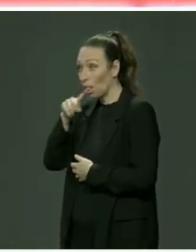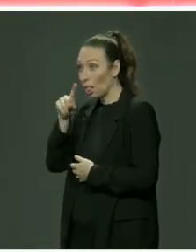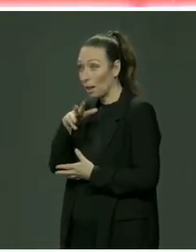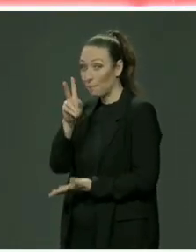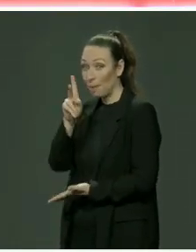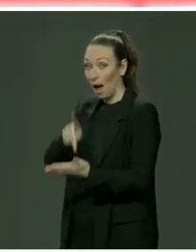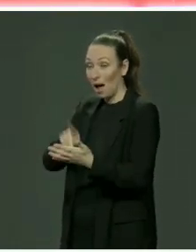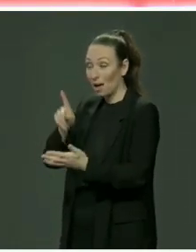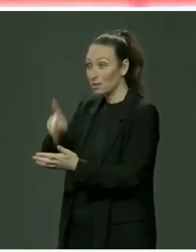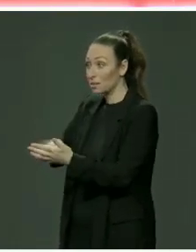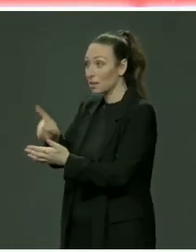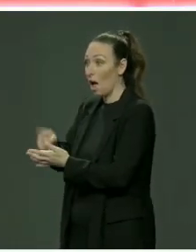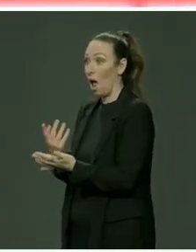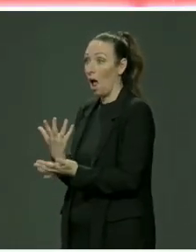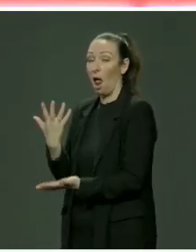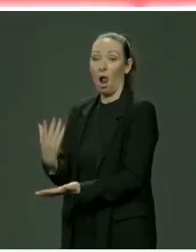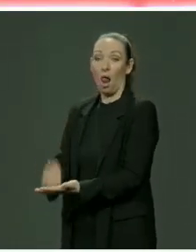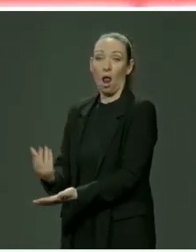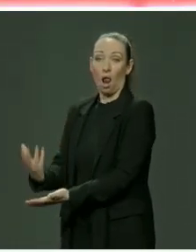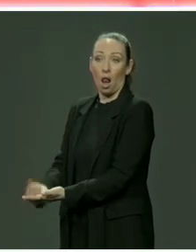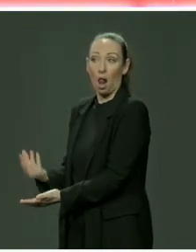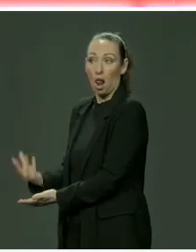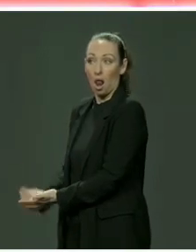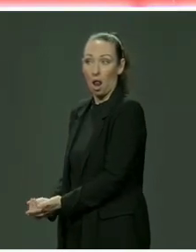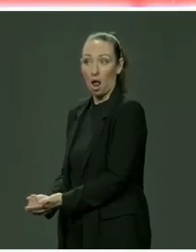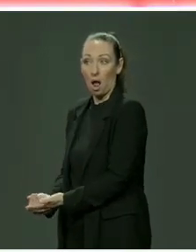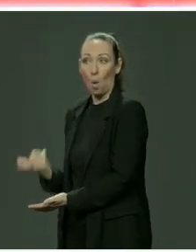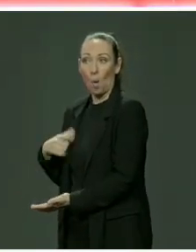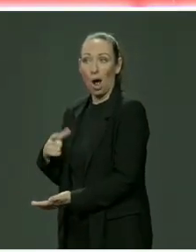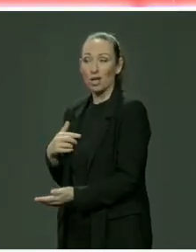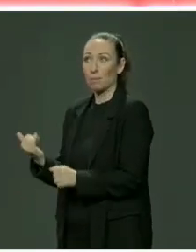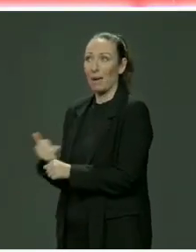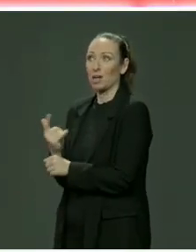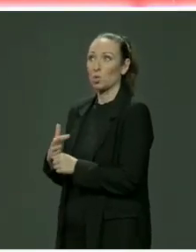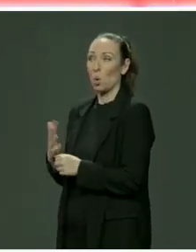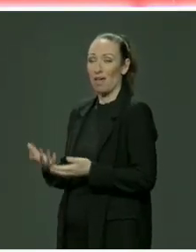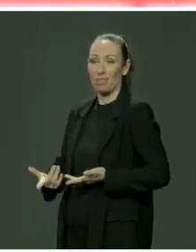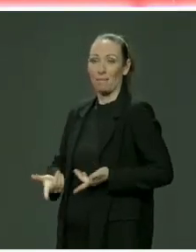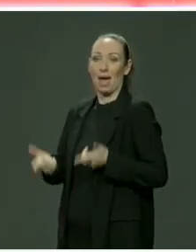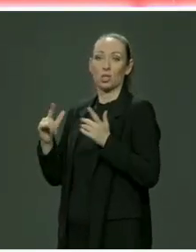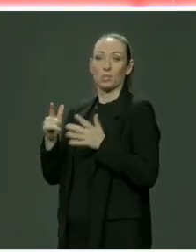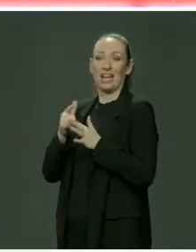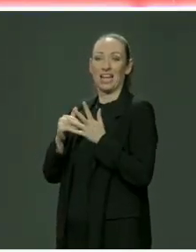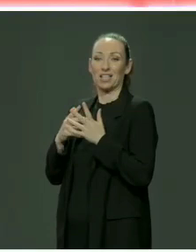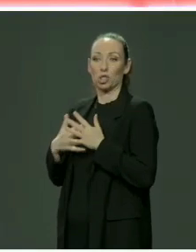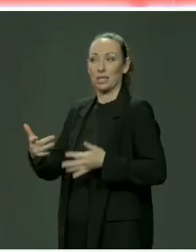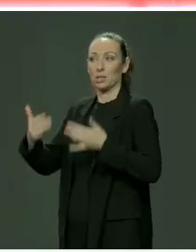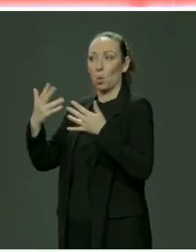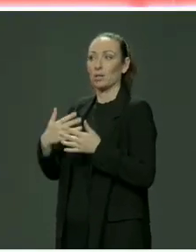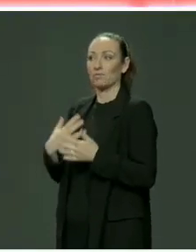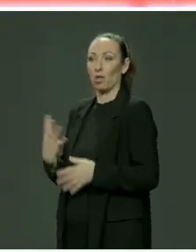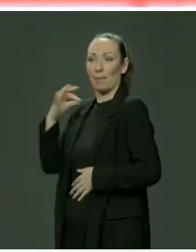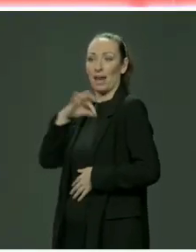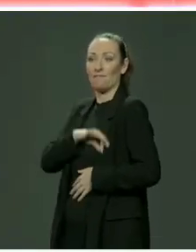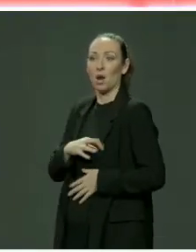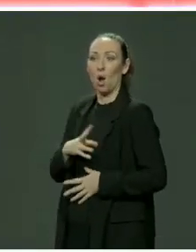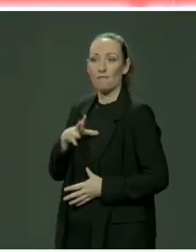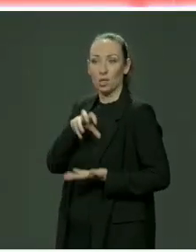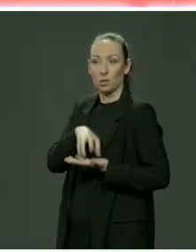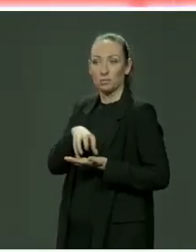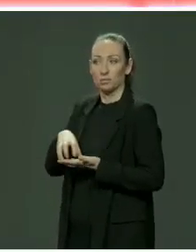for the sake of glowing environmental ESG scores for the benefit of institutional investors and also